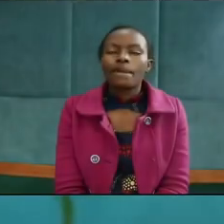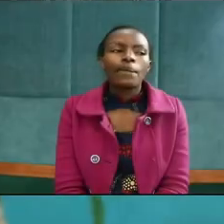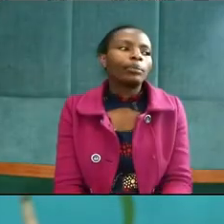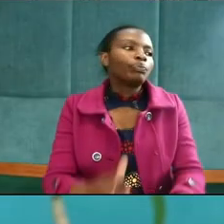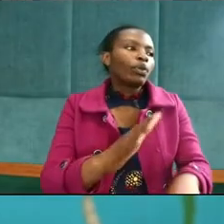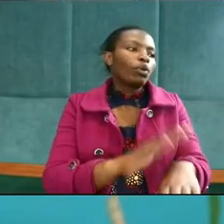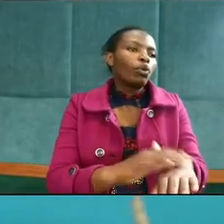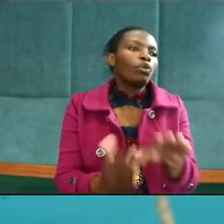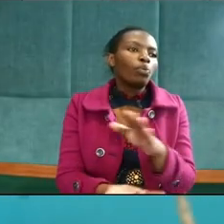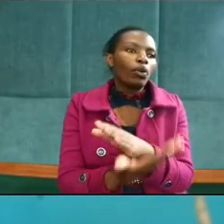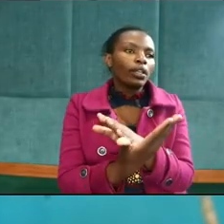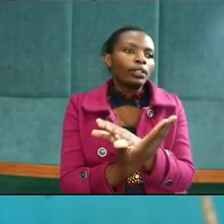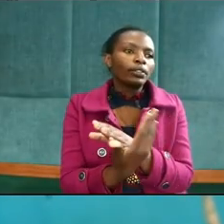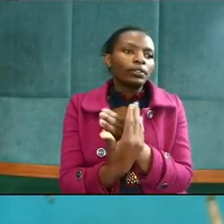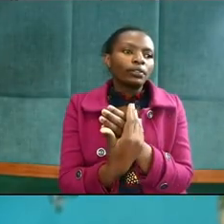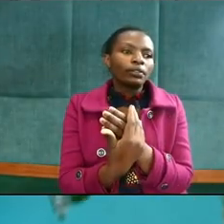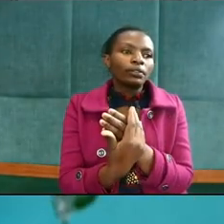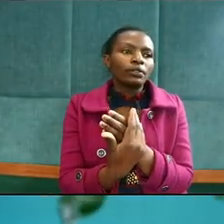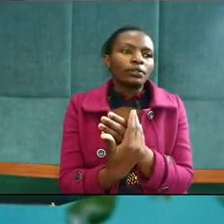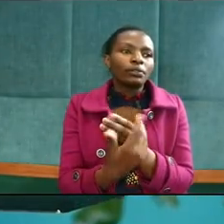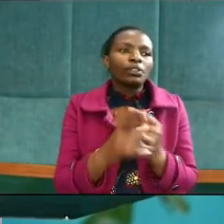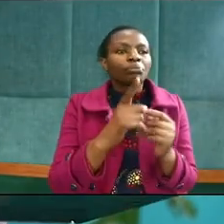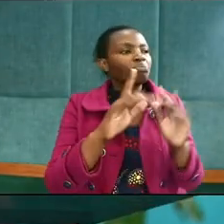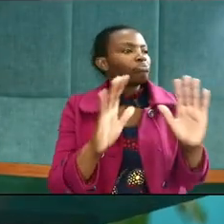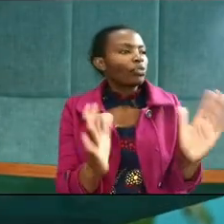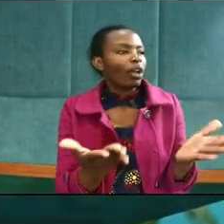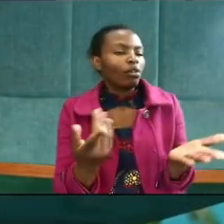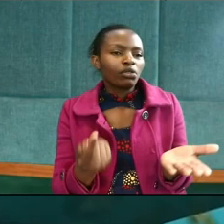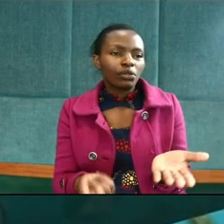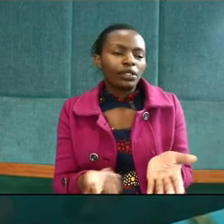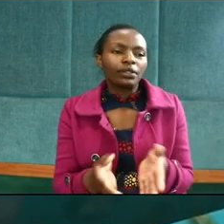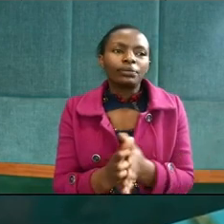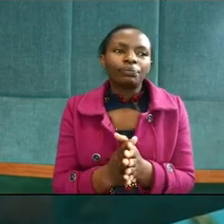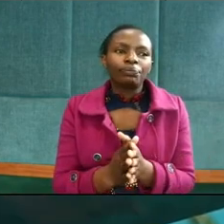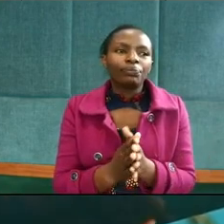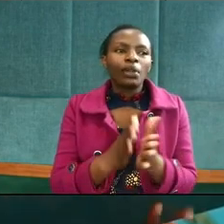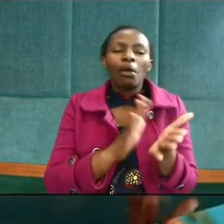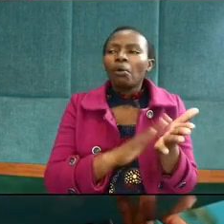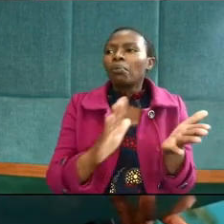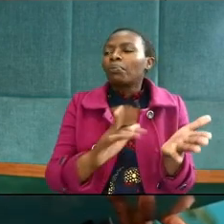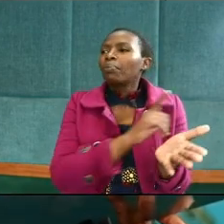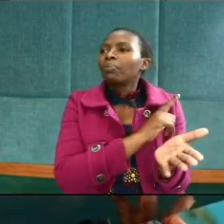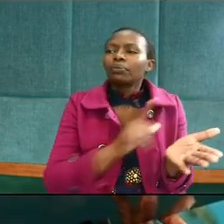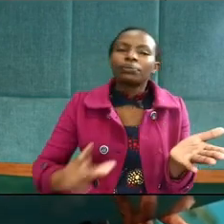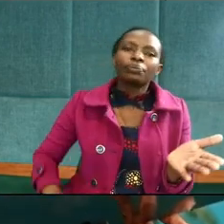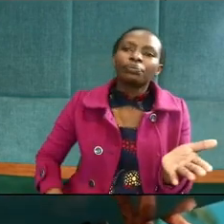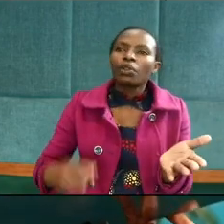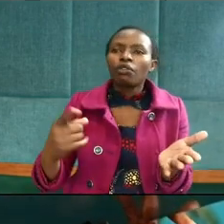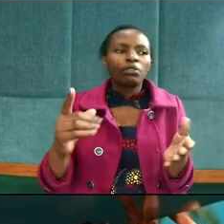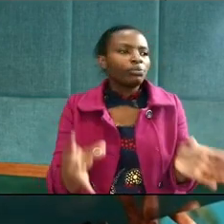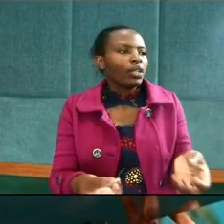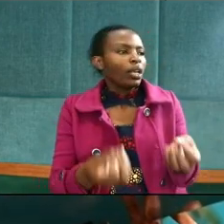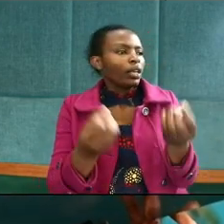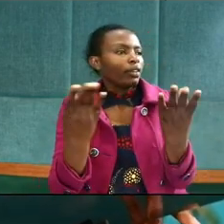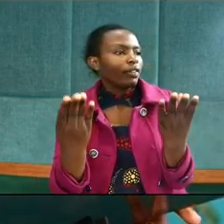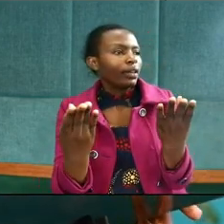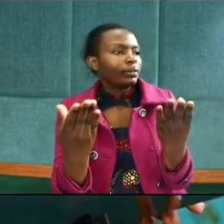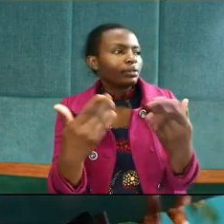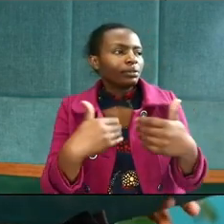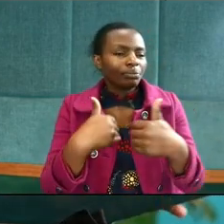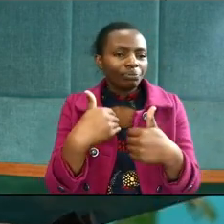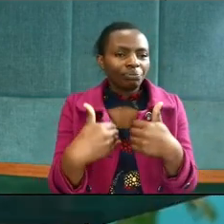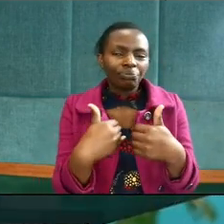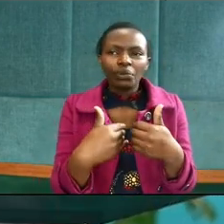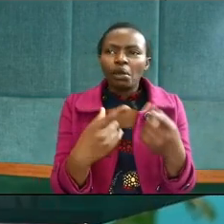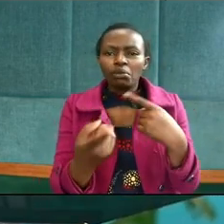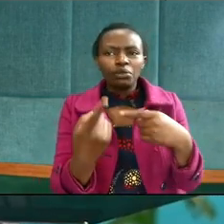Good morning, everyone. How are you doing today? We praise God for giving us a privilege to come